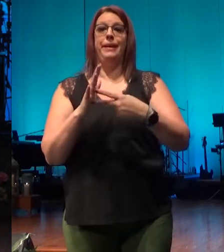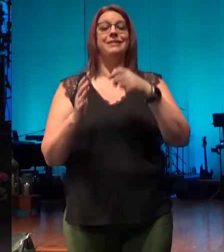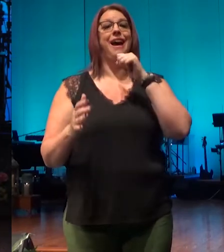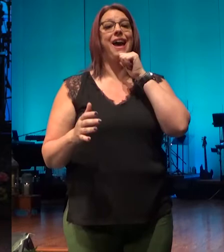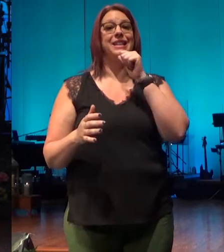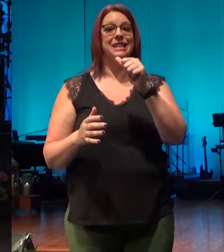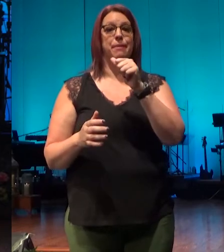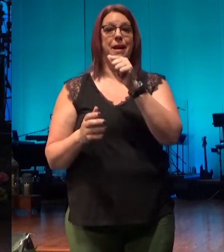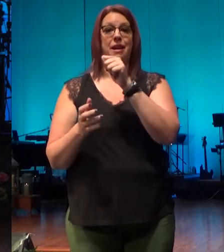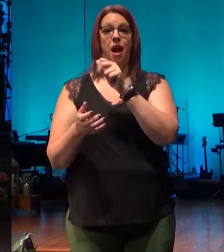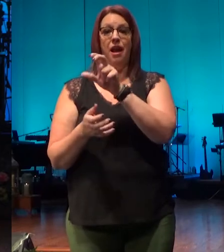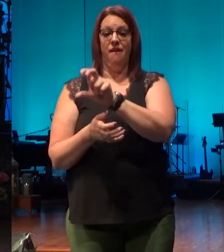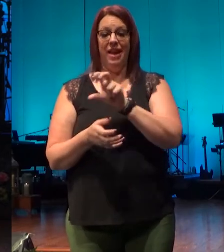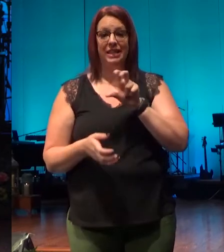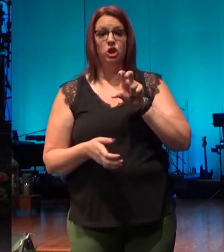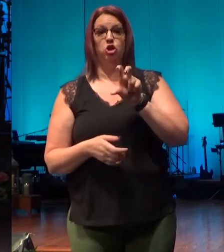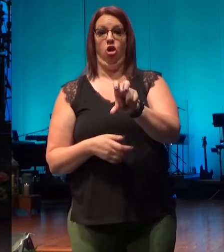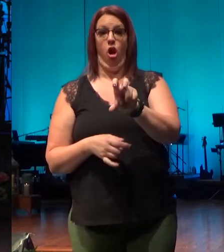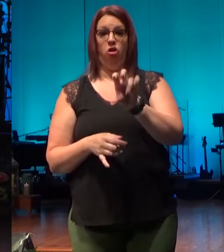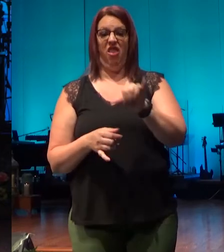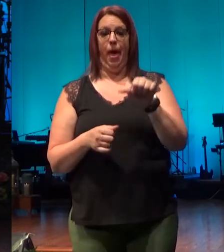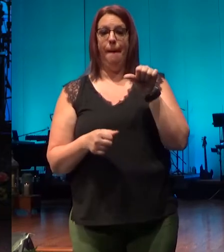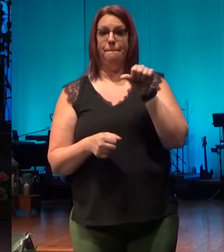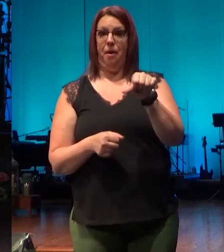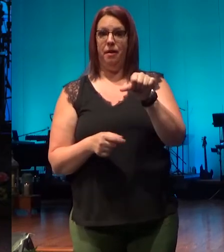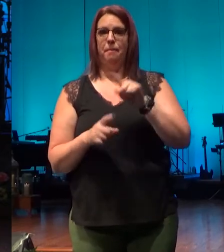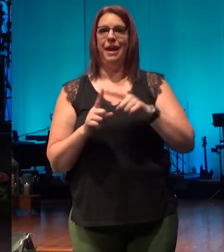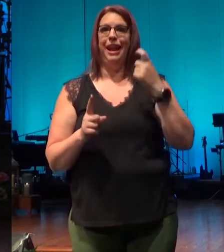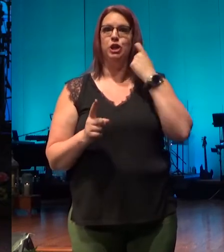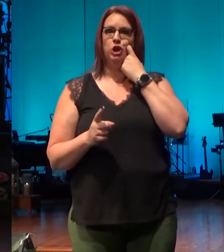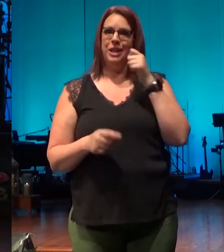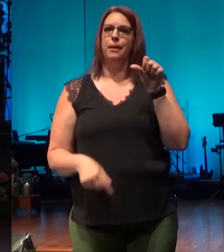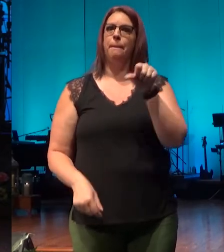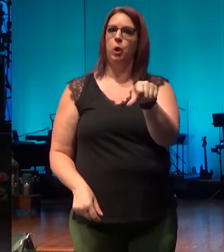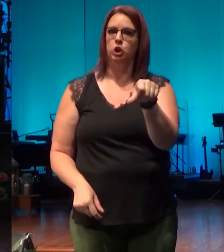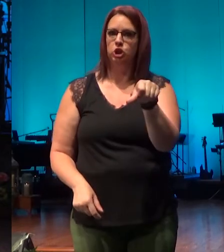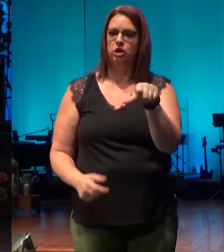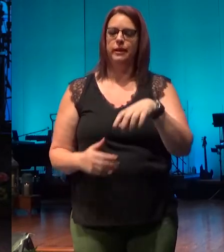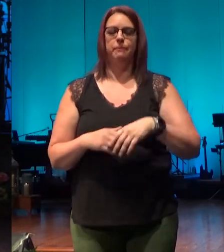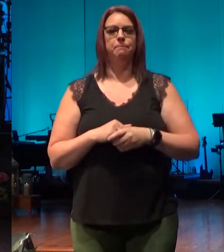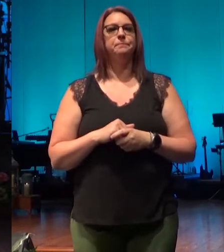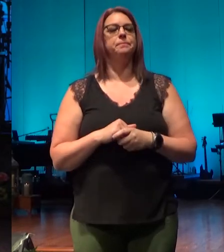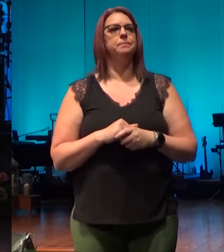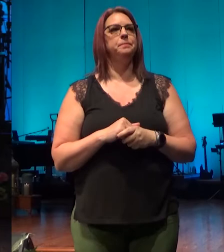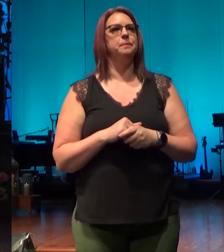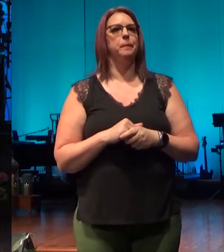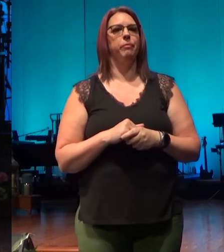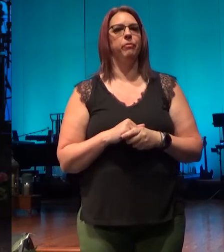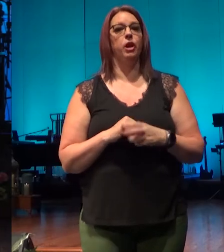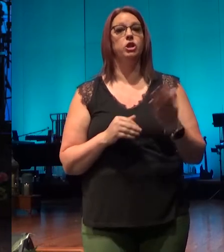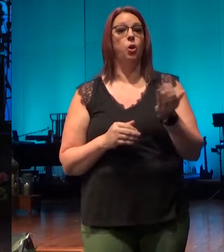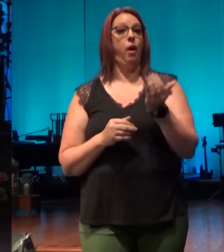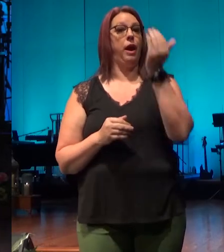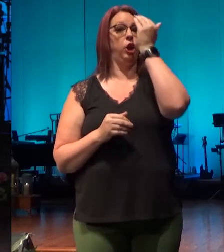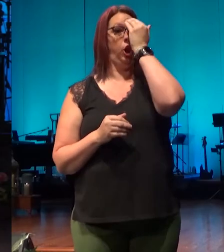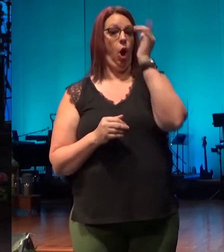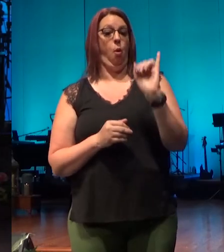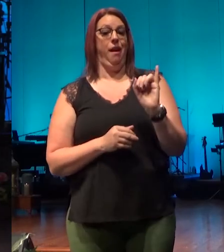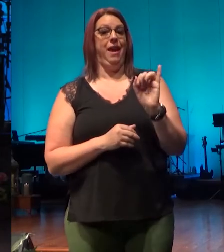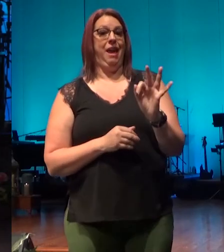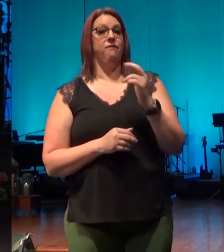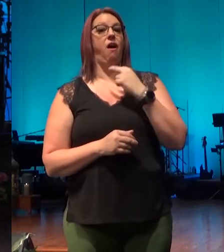know I just pushed it, right? We know if a voice that appears to be